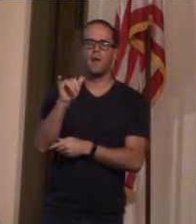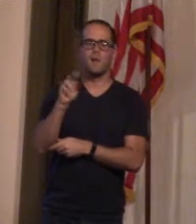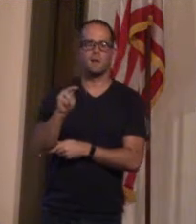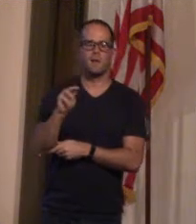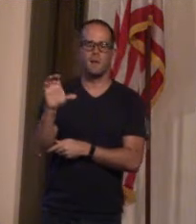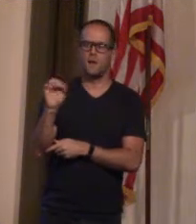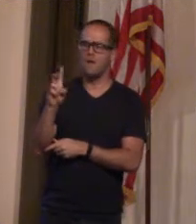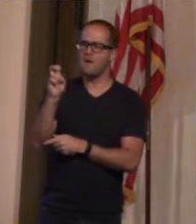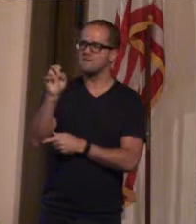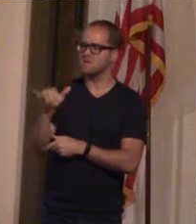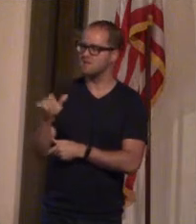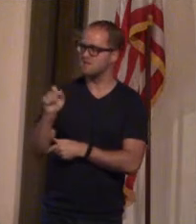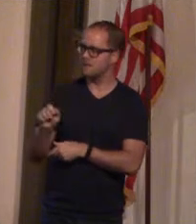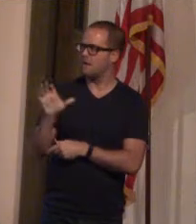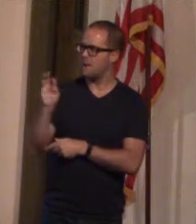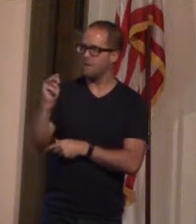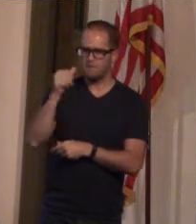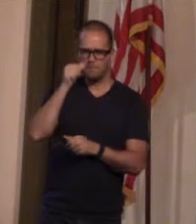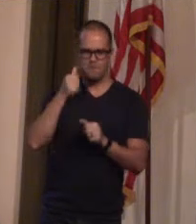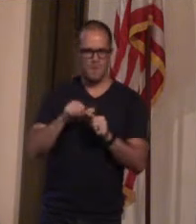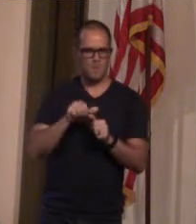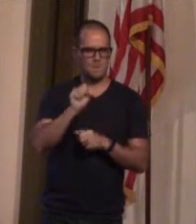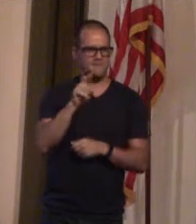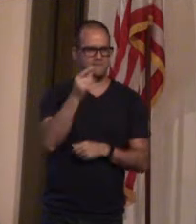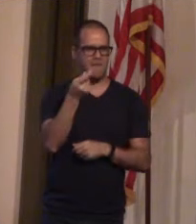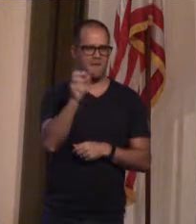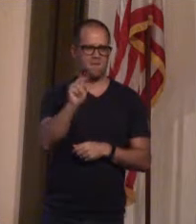Yes, Mission Statement Builder,